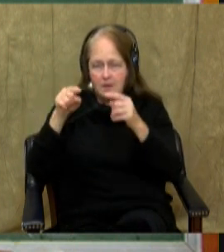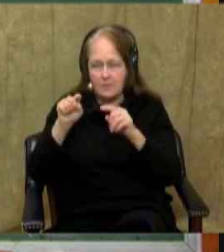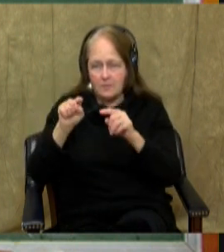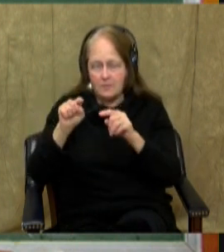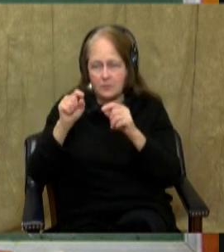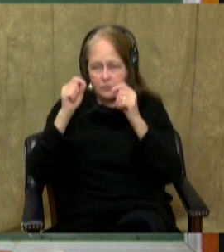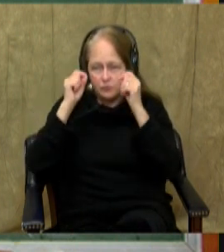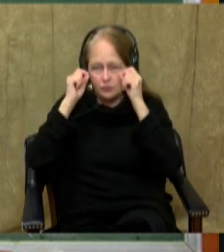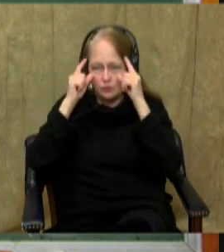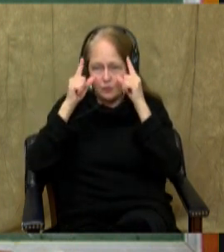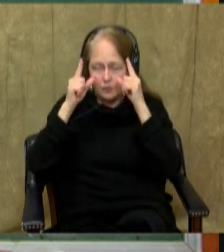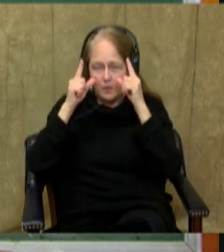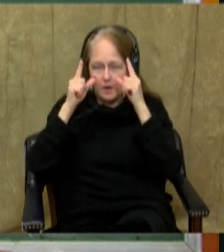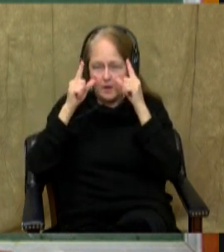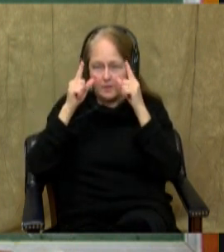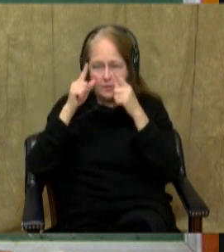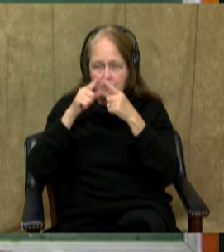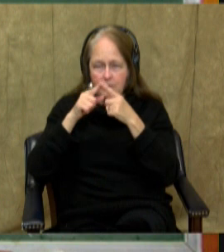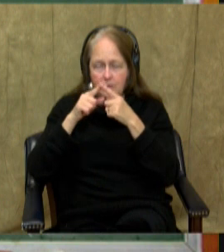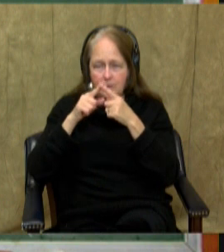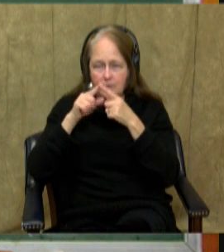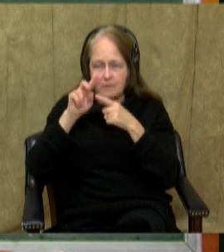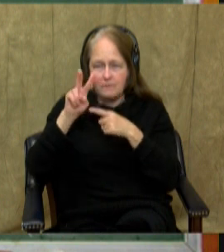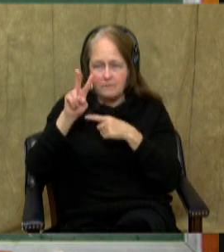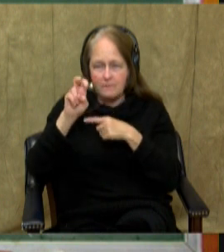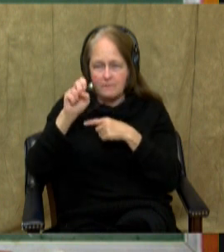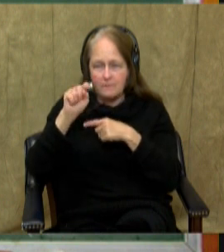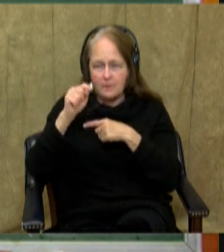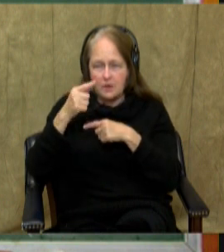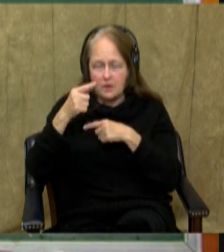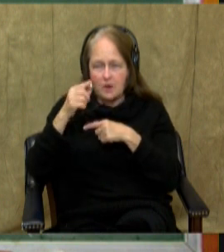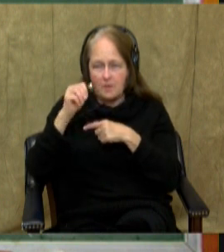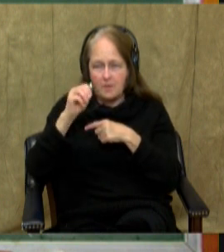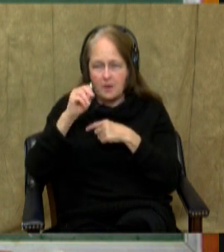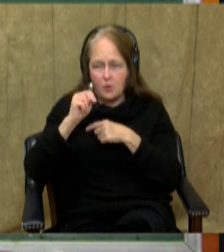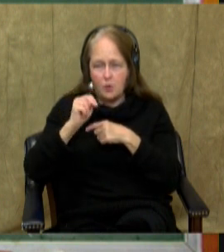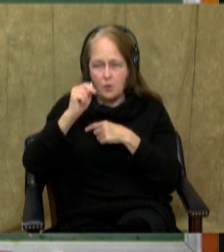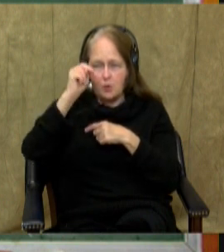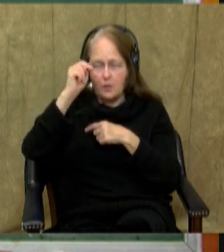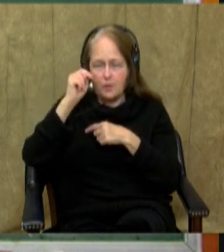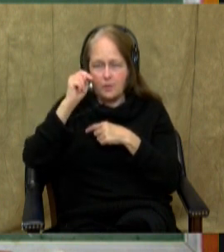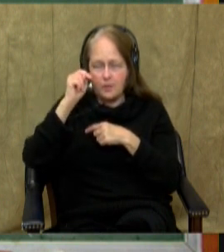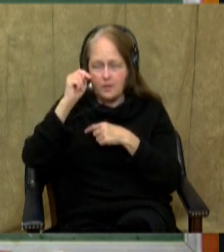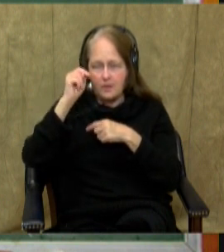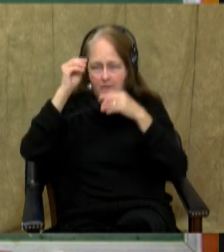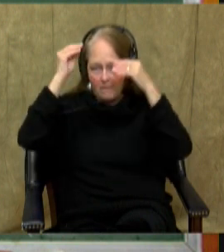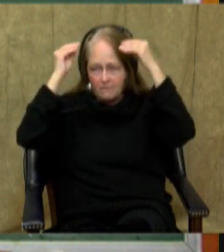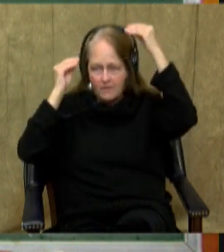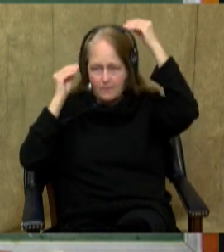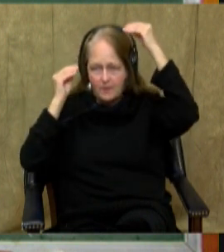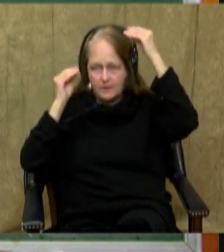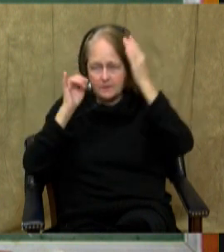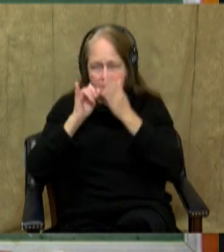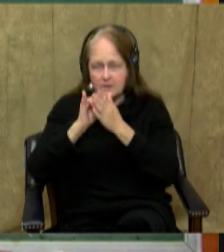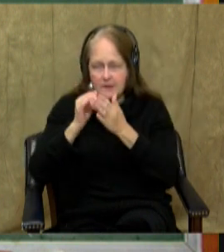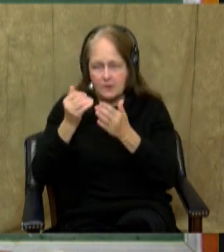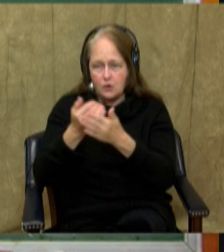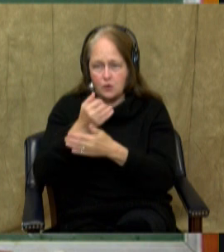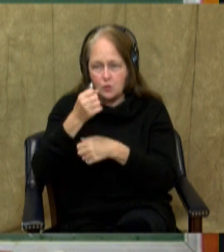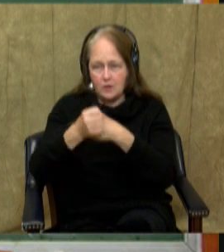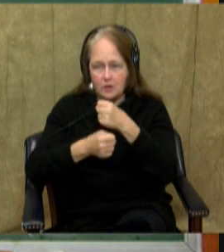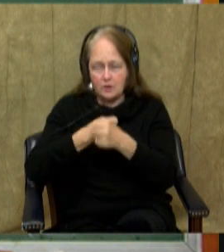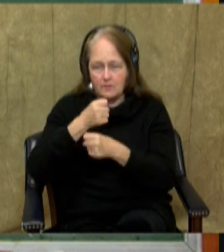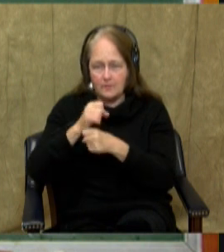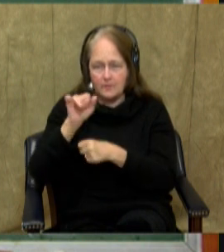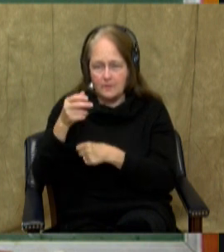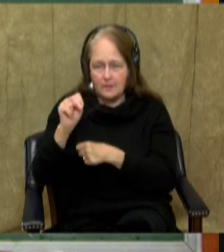coordinated surprise attacks launched by the Viet Cong and the North Vietnamese on the Vietnamese New Year,